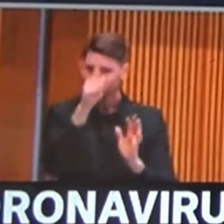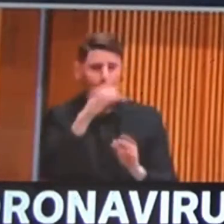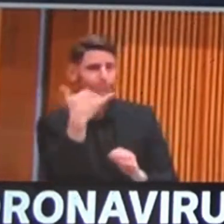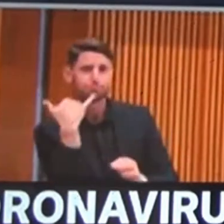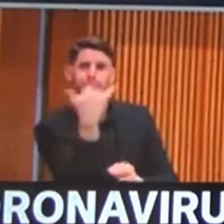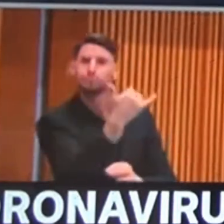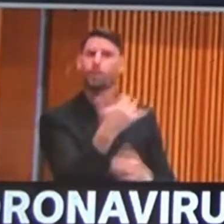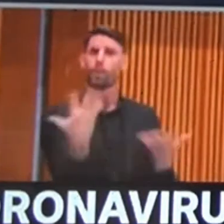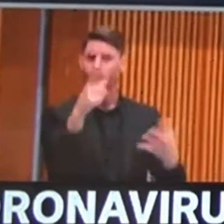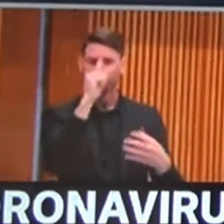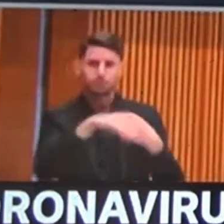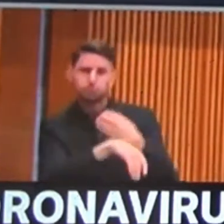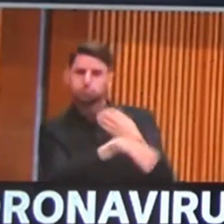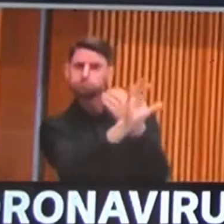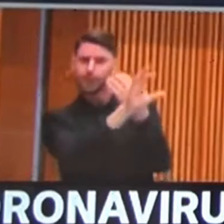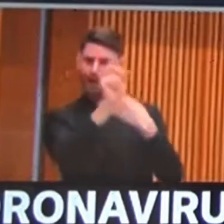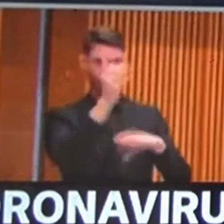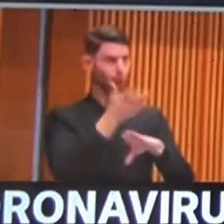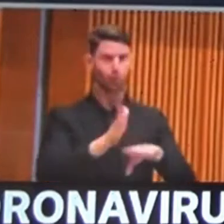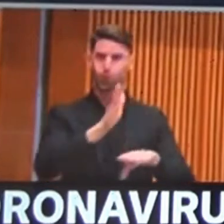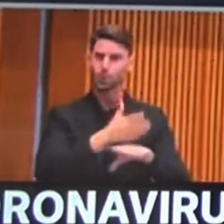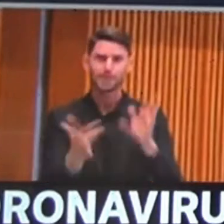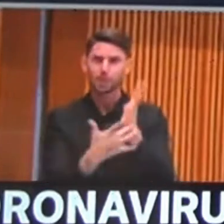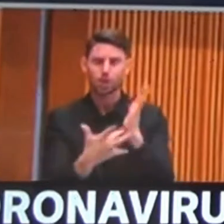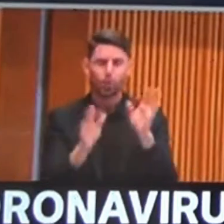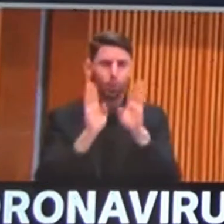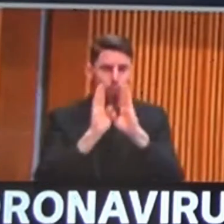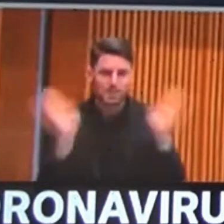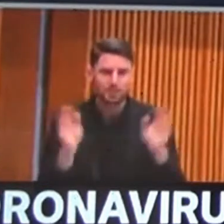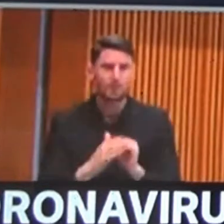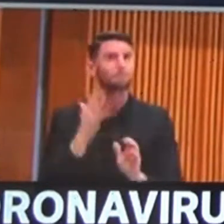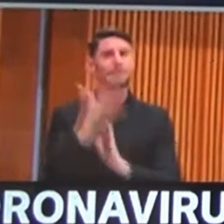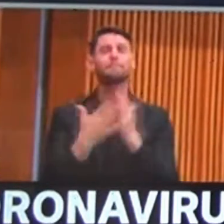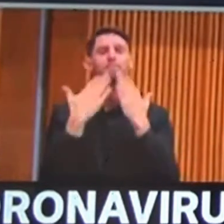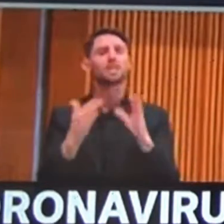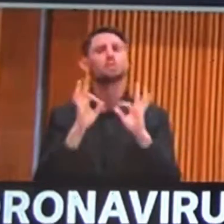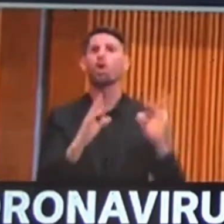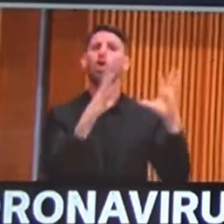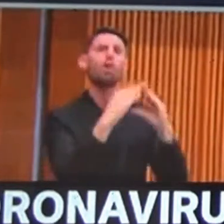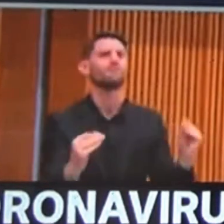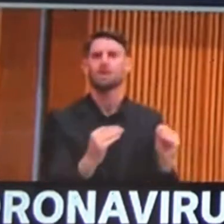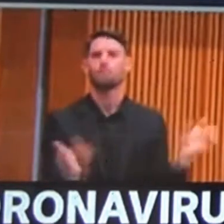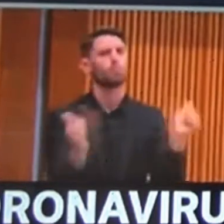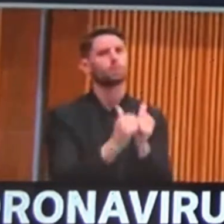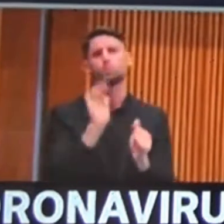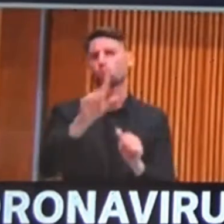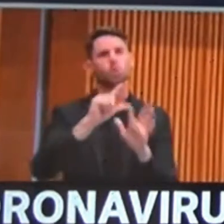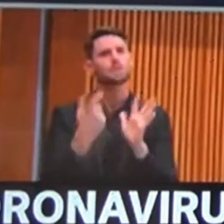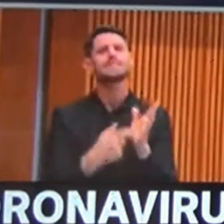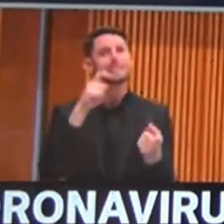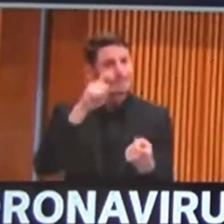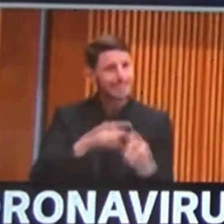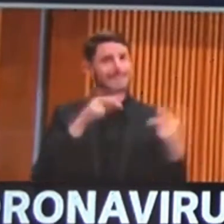video consultation, using the new opportunities that telehealth offers us all, or through making an appointment and making a